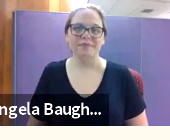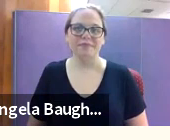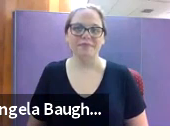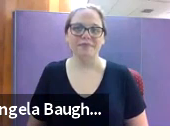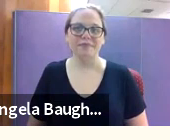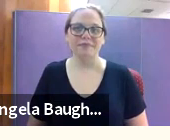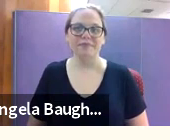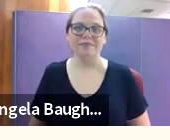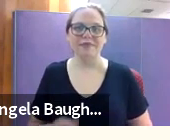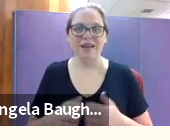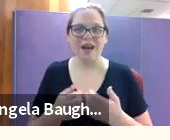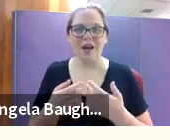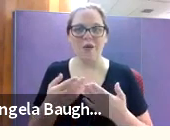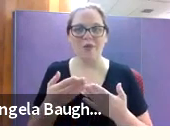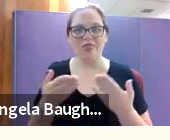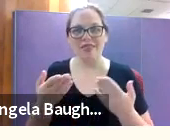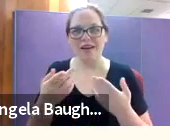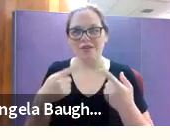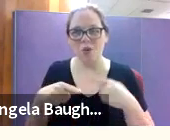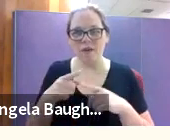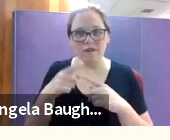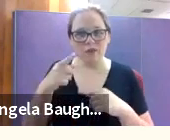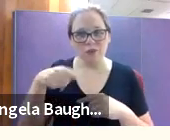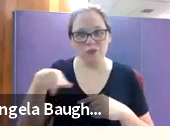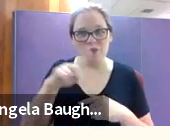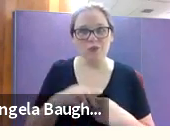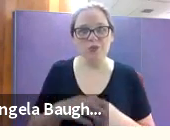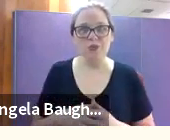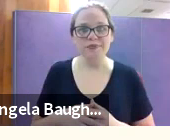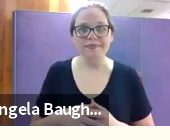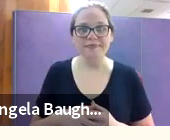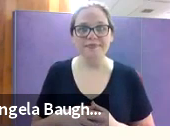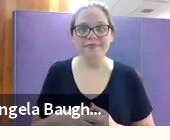How are things going for you all?